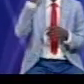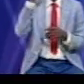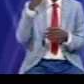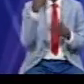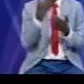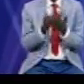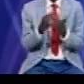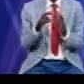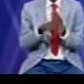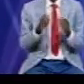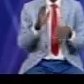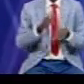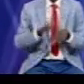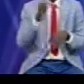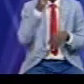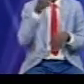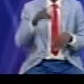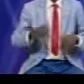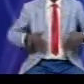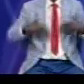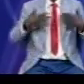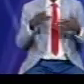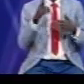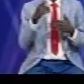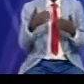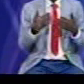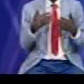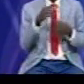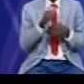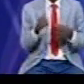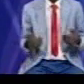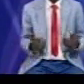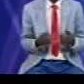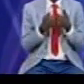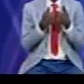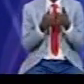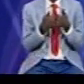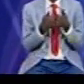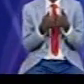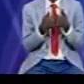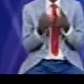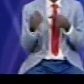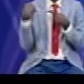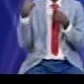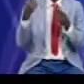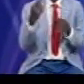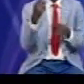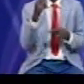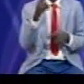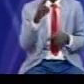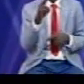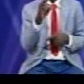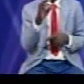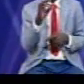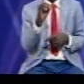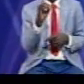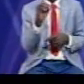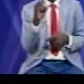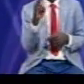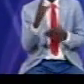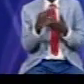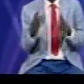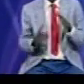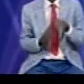GCK. God has been so good to me. I had a challenge starting from 2020. I used to feel pain in my breast.